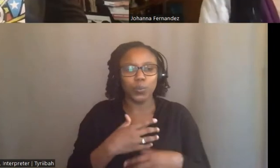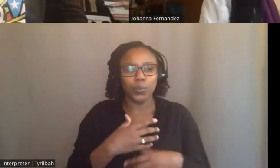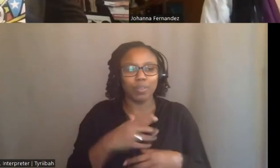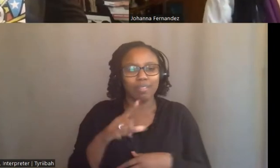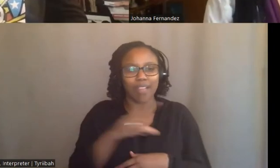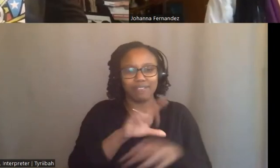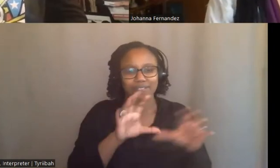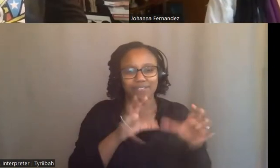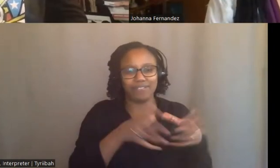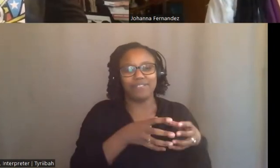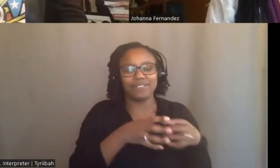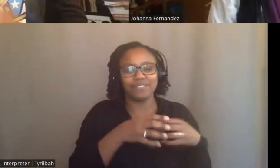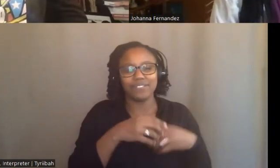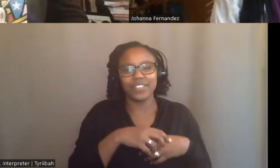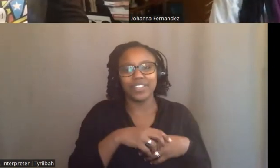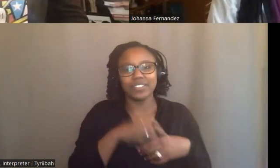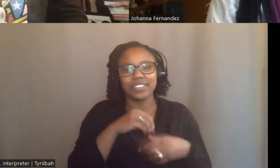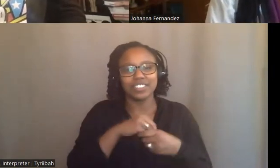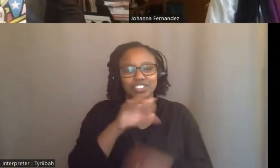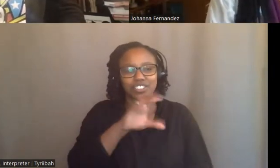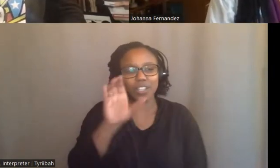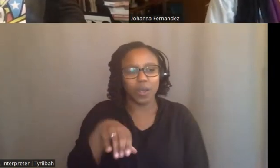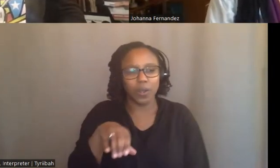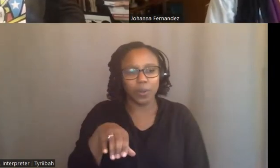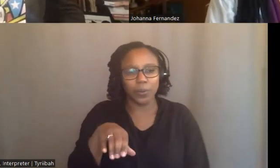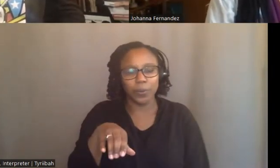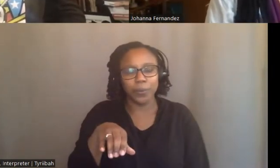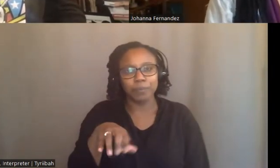was looking to